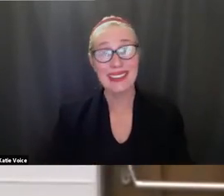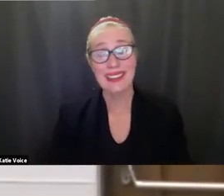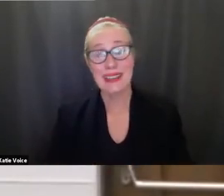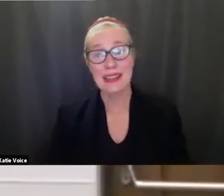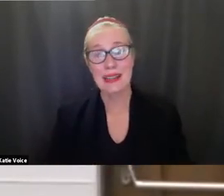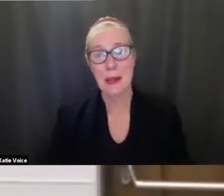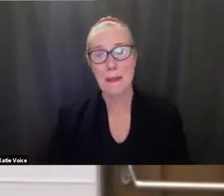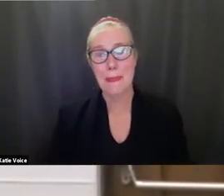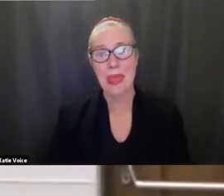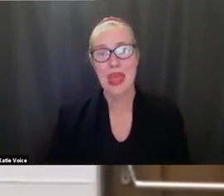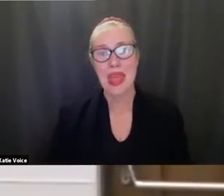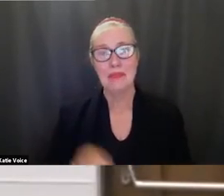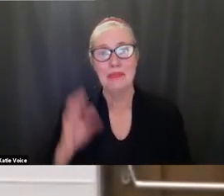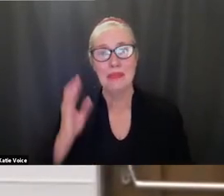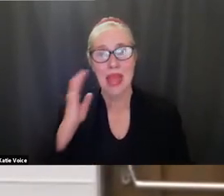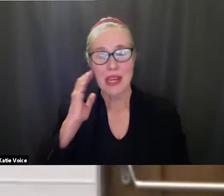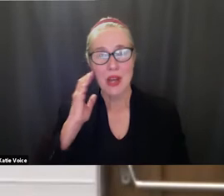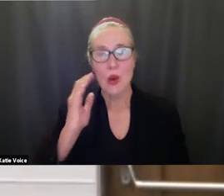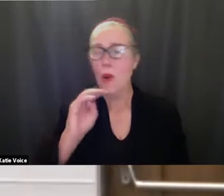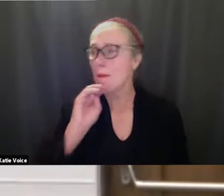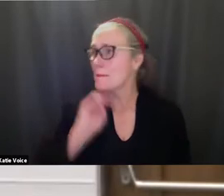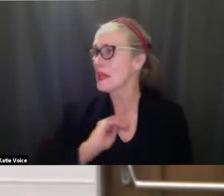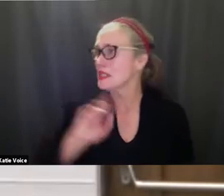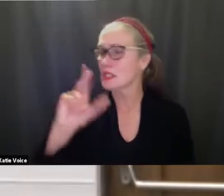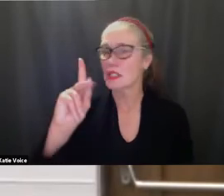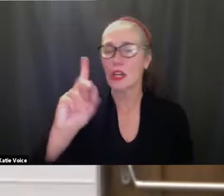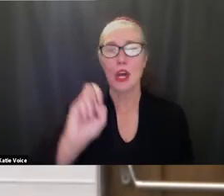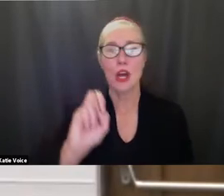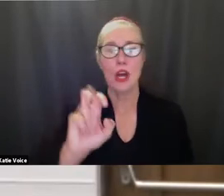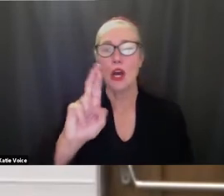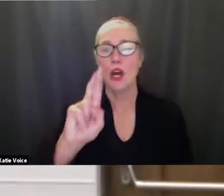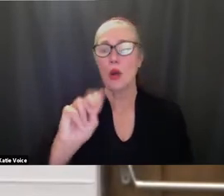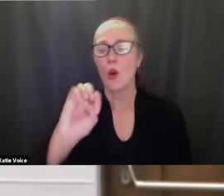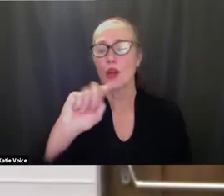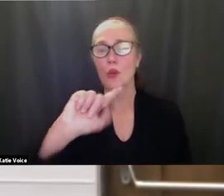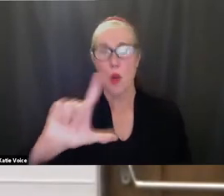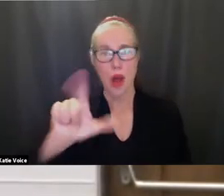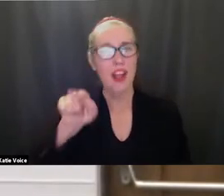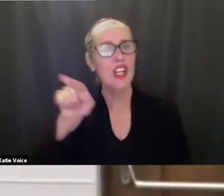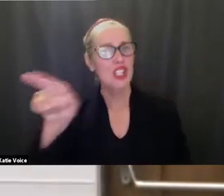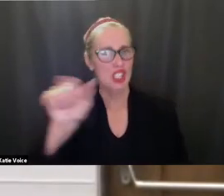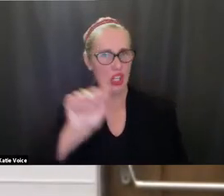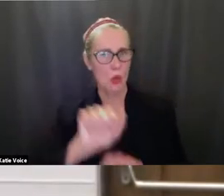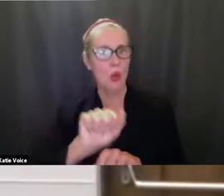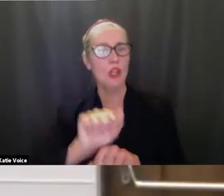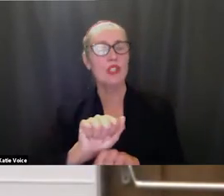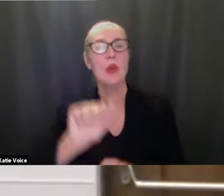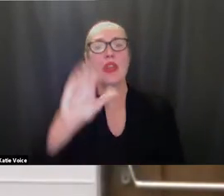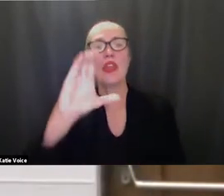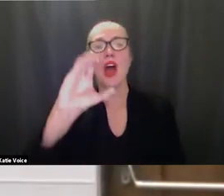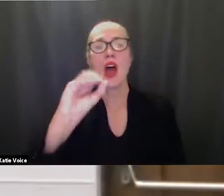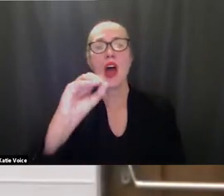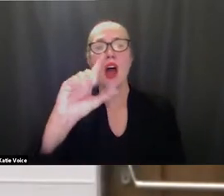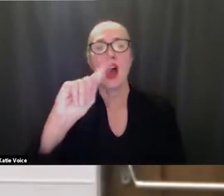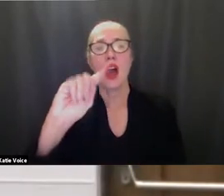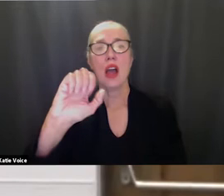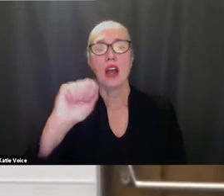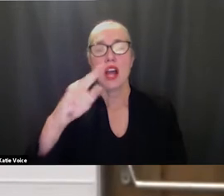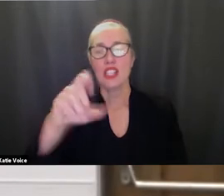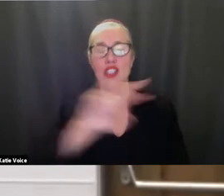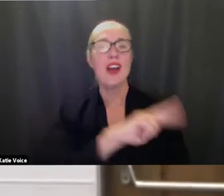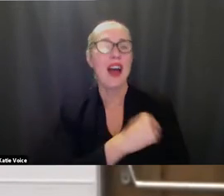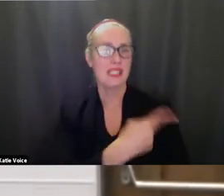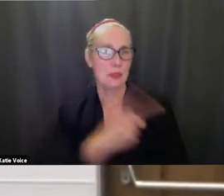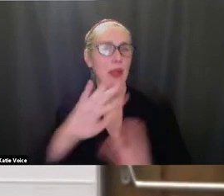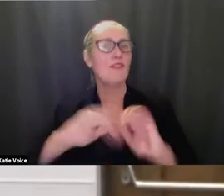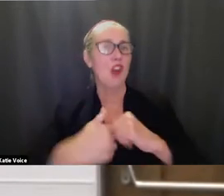barnwell is around here somewhere and she can work with cottage on the marketing of that so no reason they